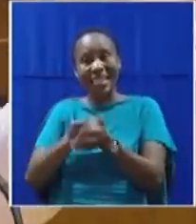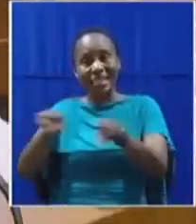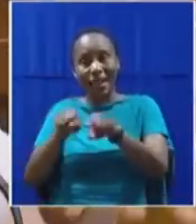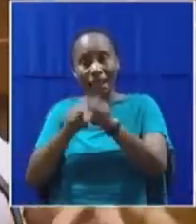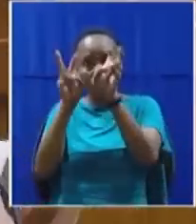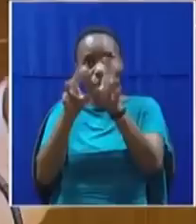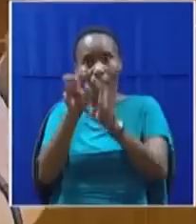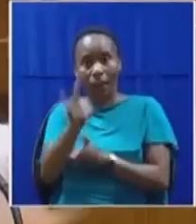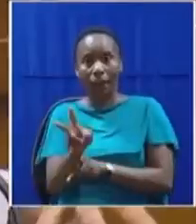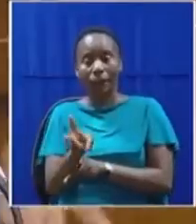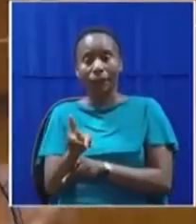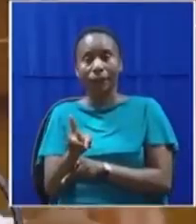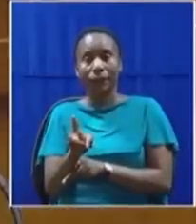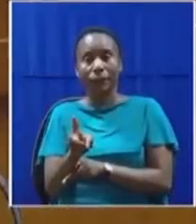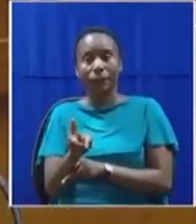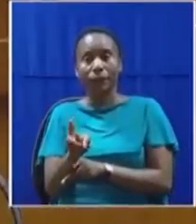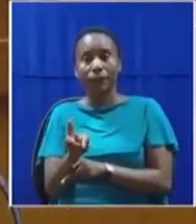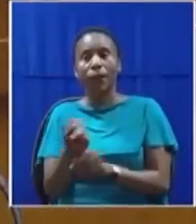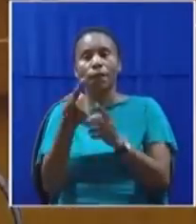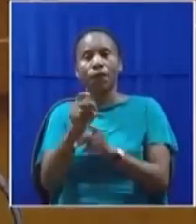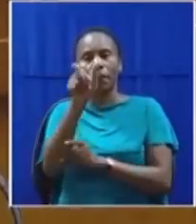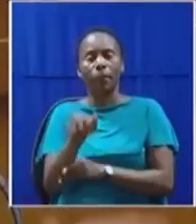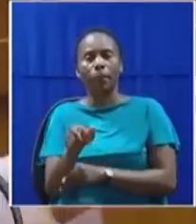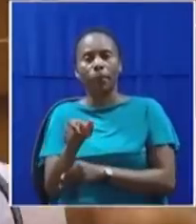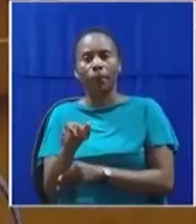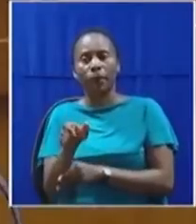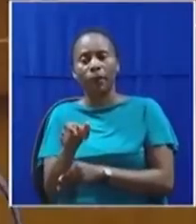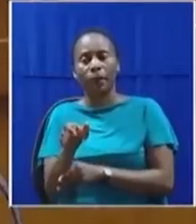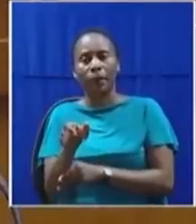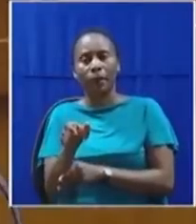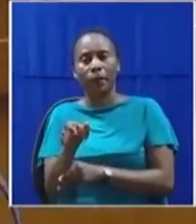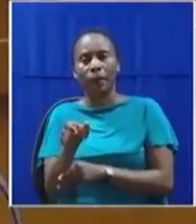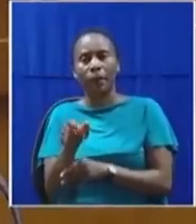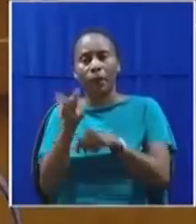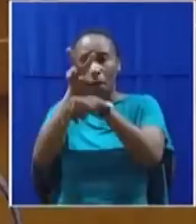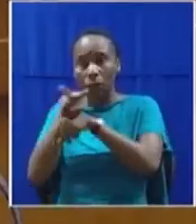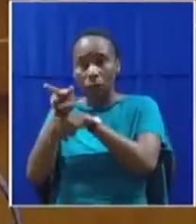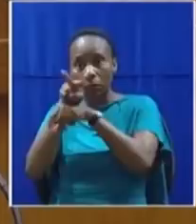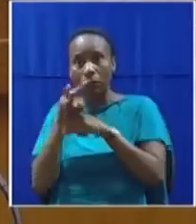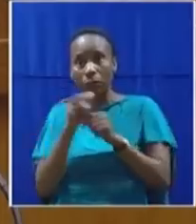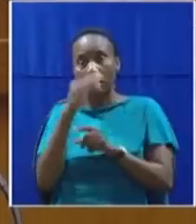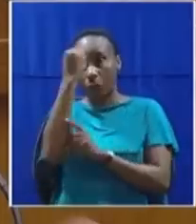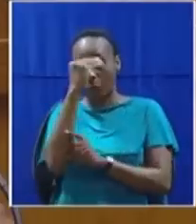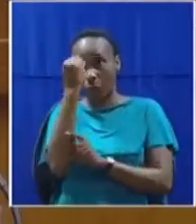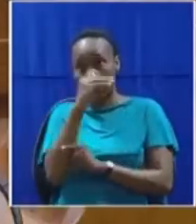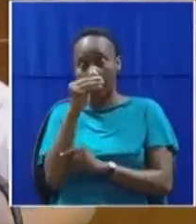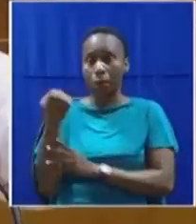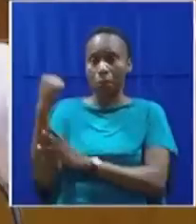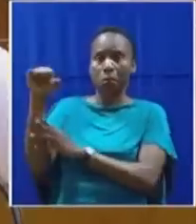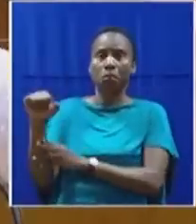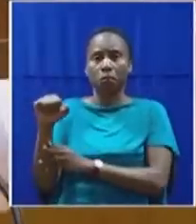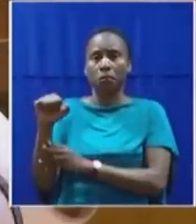ugade amapolisa angenzi unothanda uripota kwa the same police ingaba yenza isense namaqabane ingxaki yenu nina into